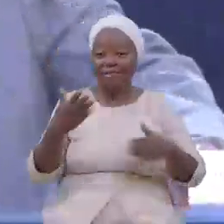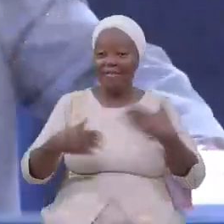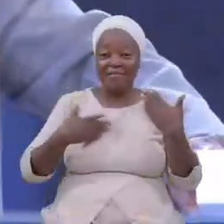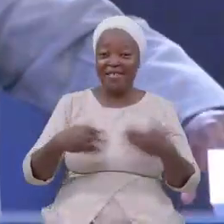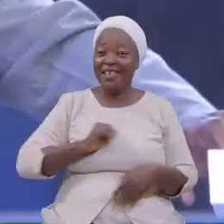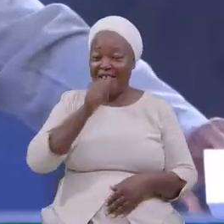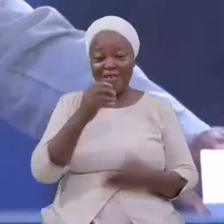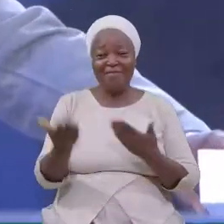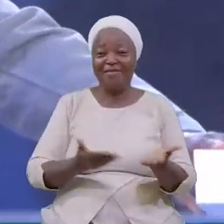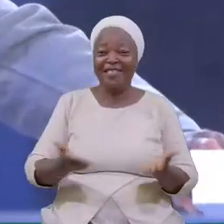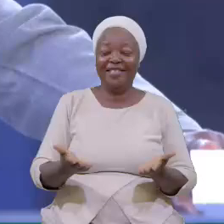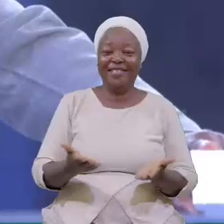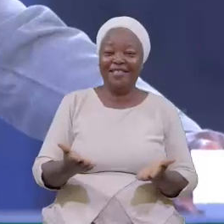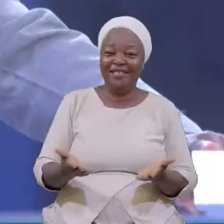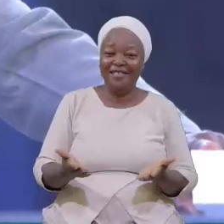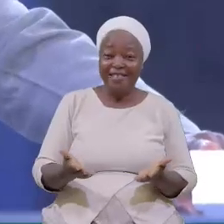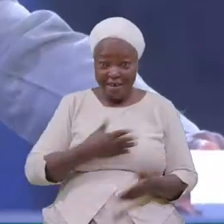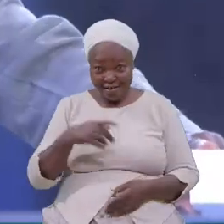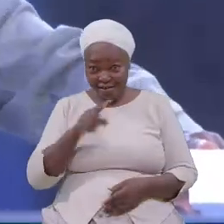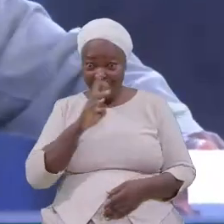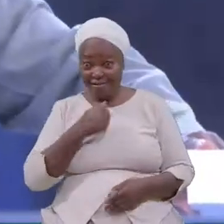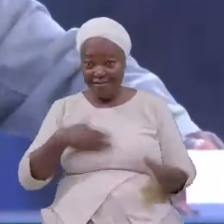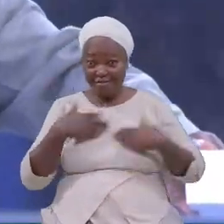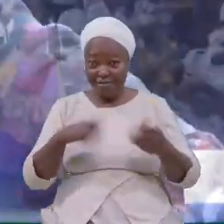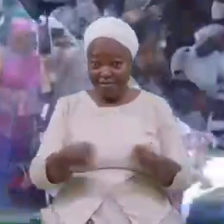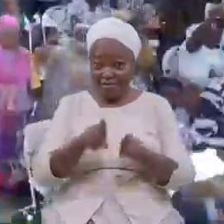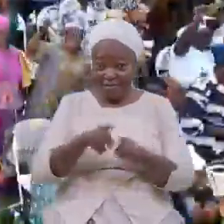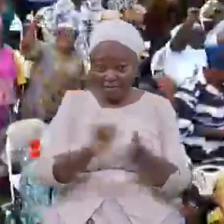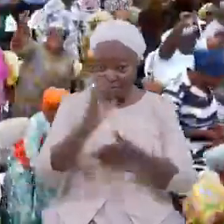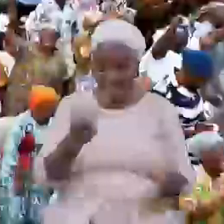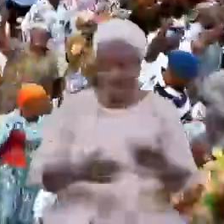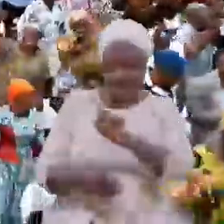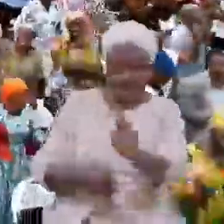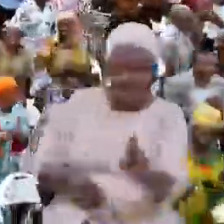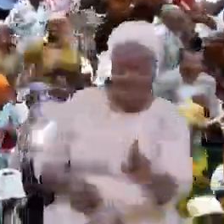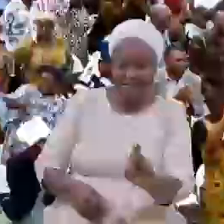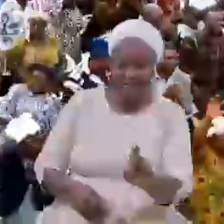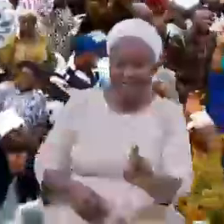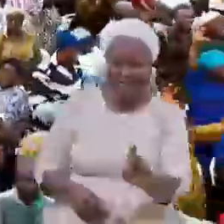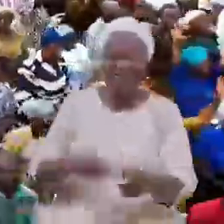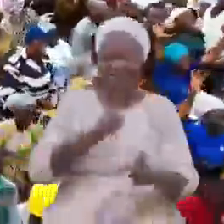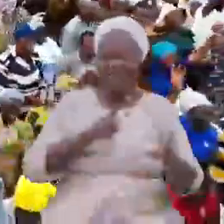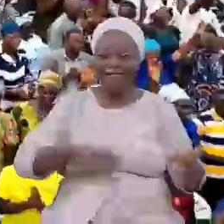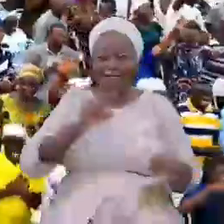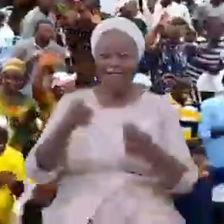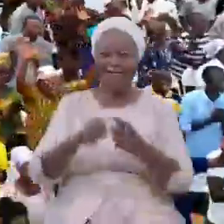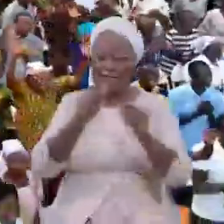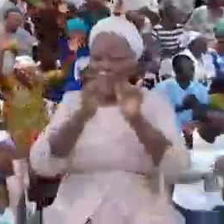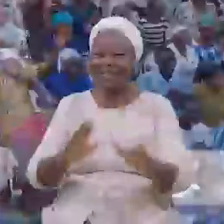here. Are you happy you are here? The Lord is going to